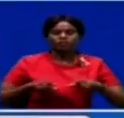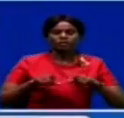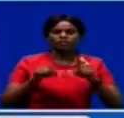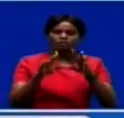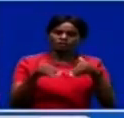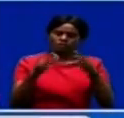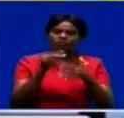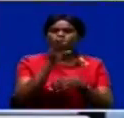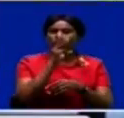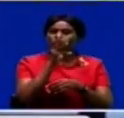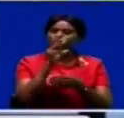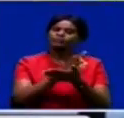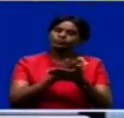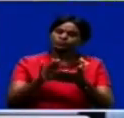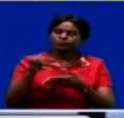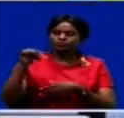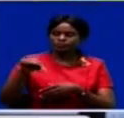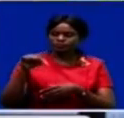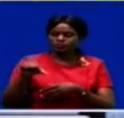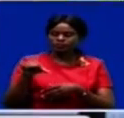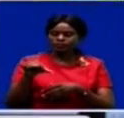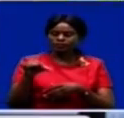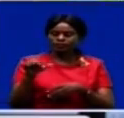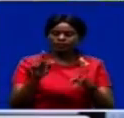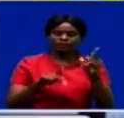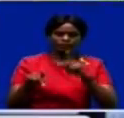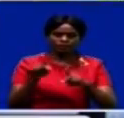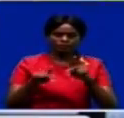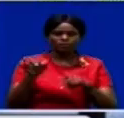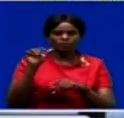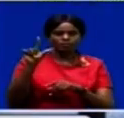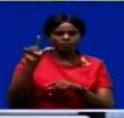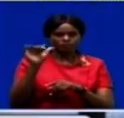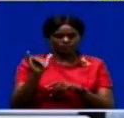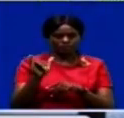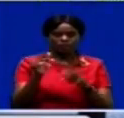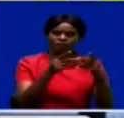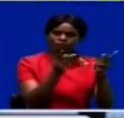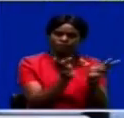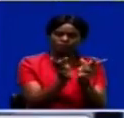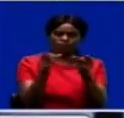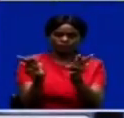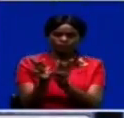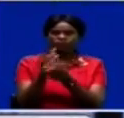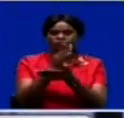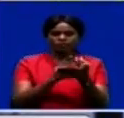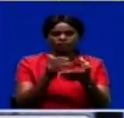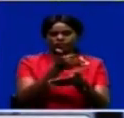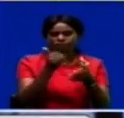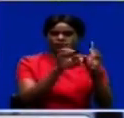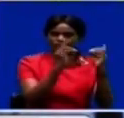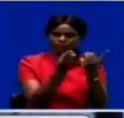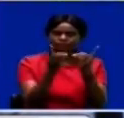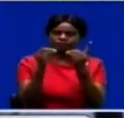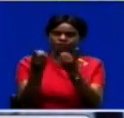of quality water. A lot of our people in Luansha and some parts of other districts where this